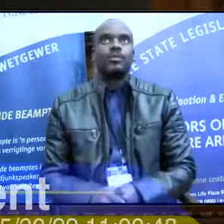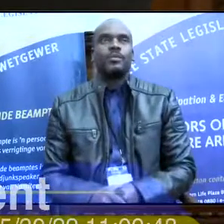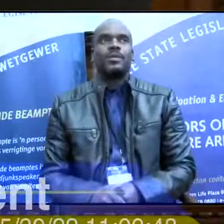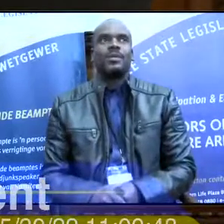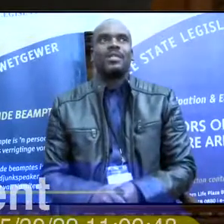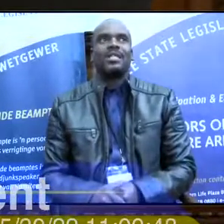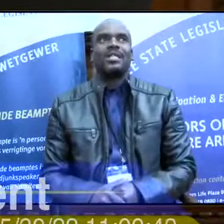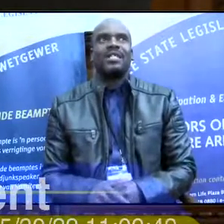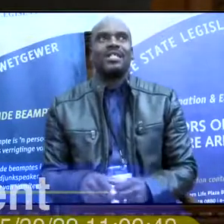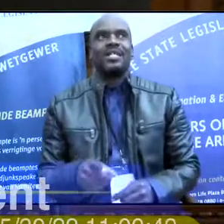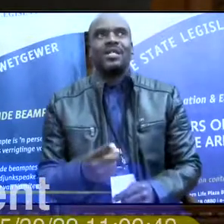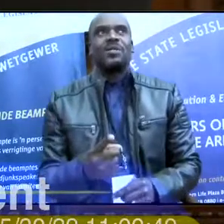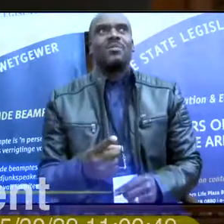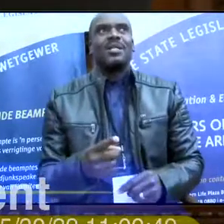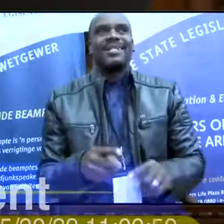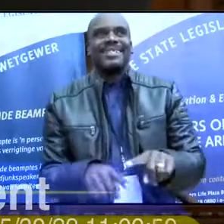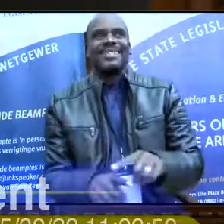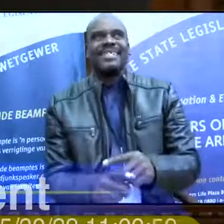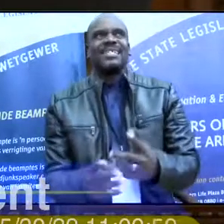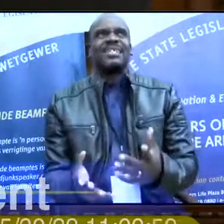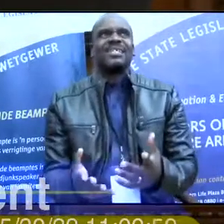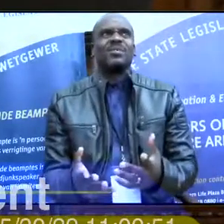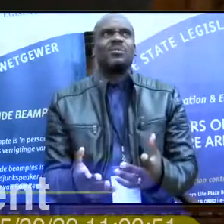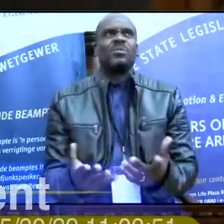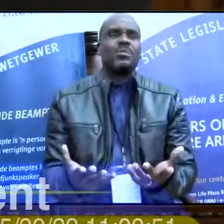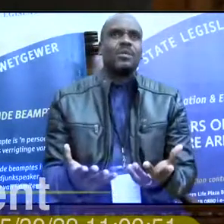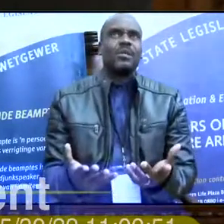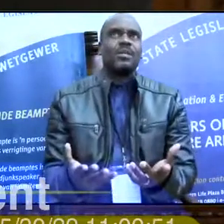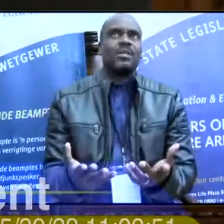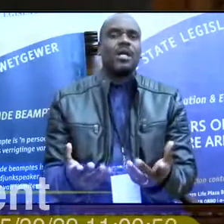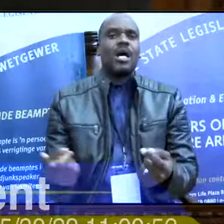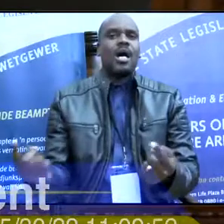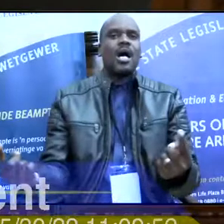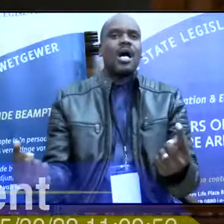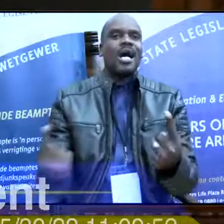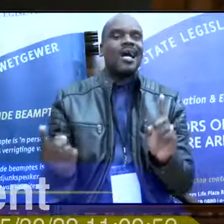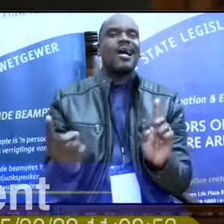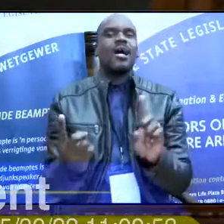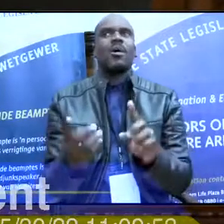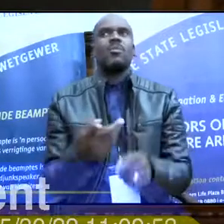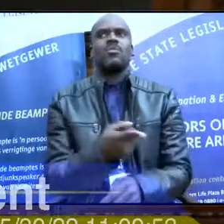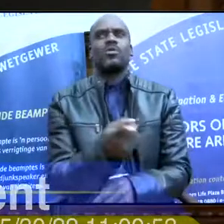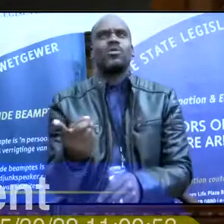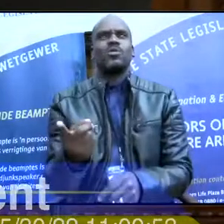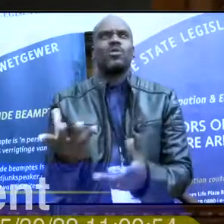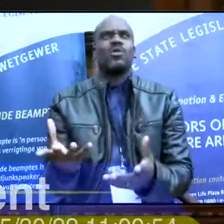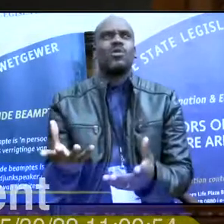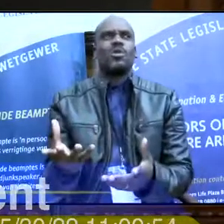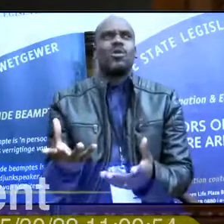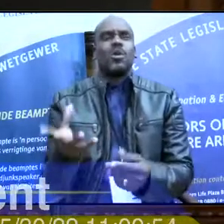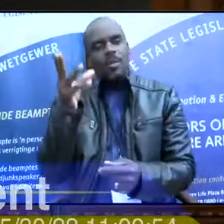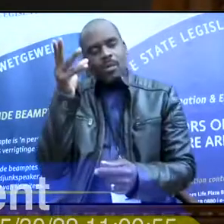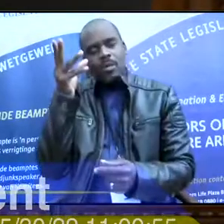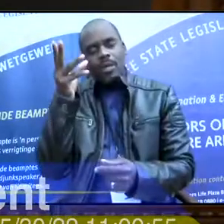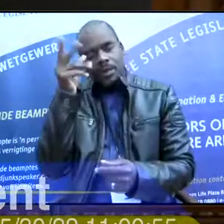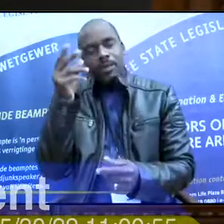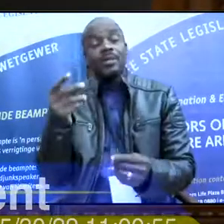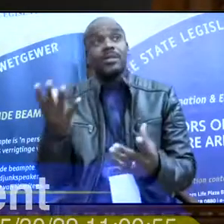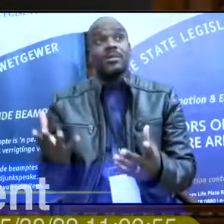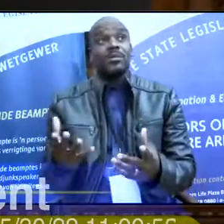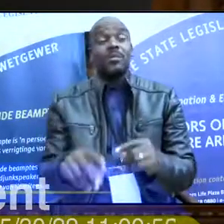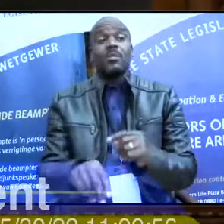employment tends to be lagging in terms of how we deal with the analysis but the real feel the tangible